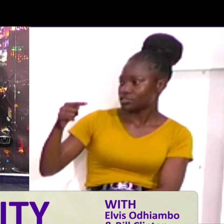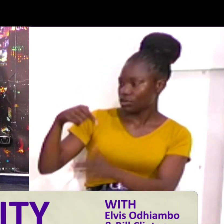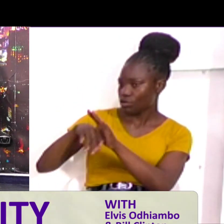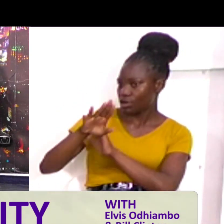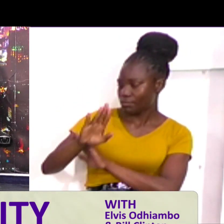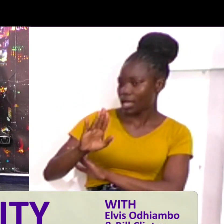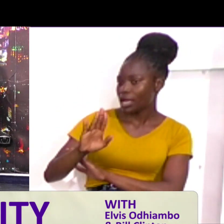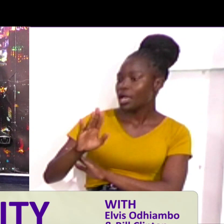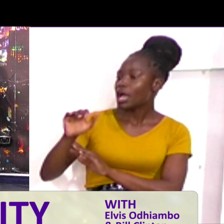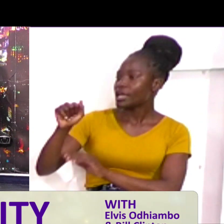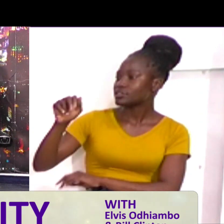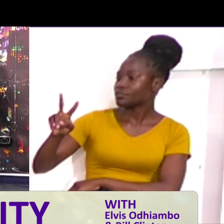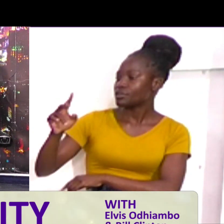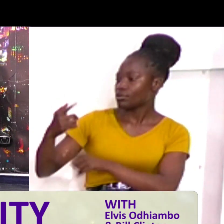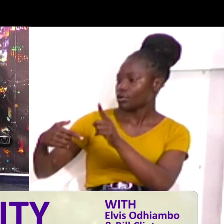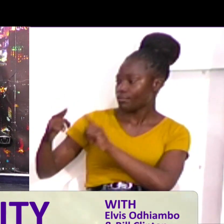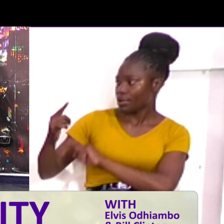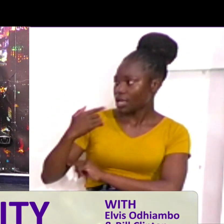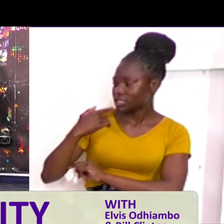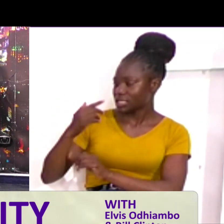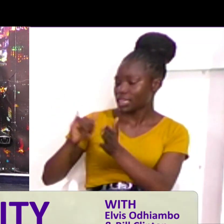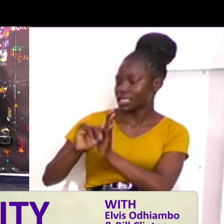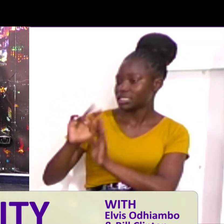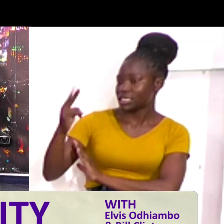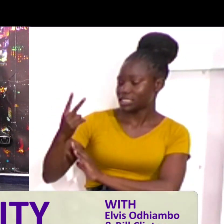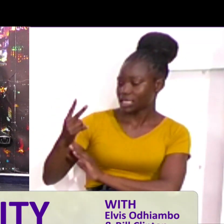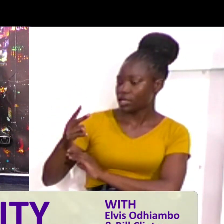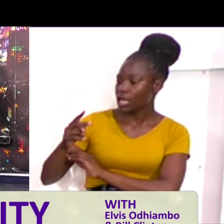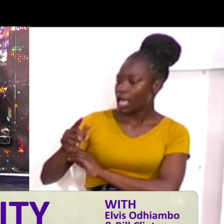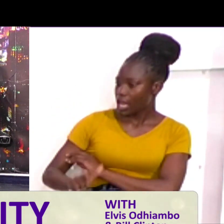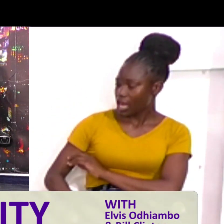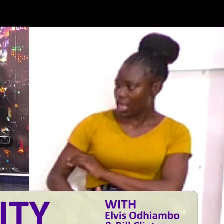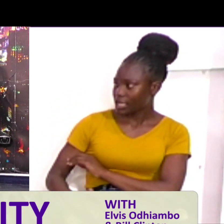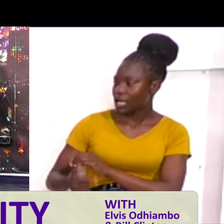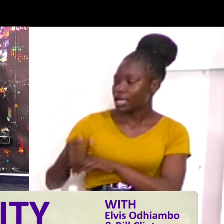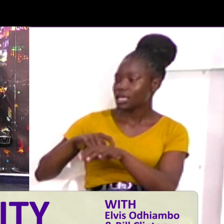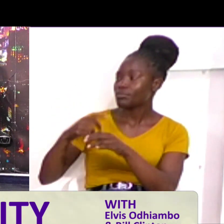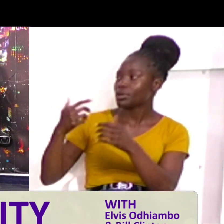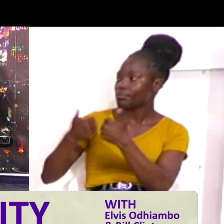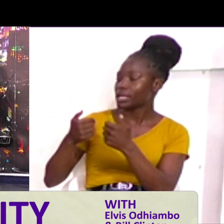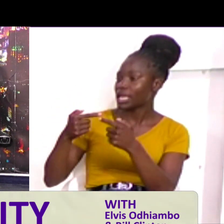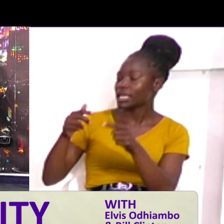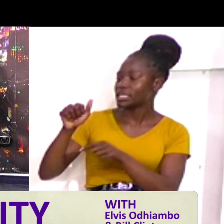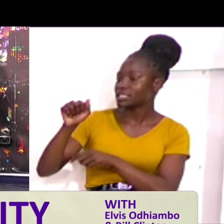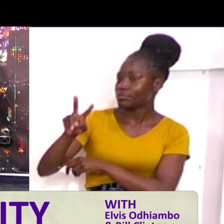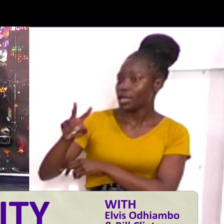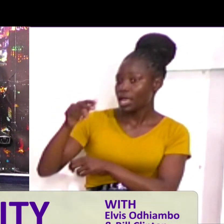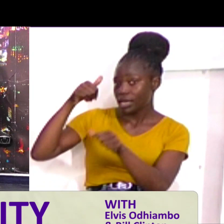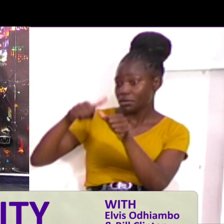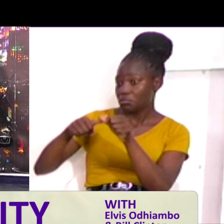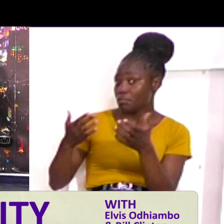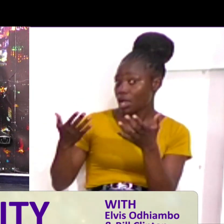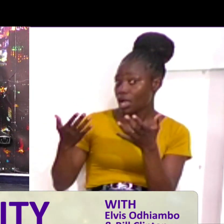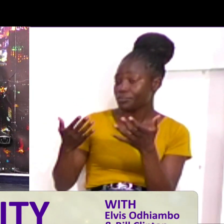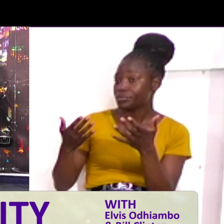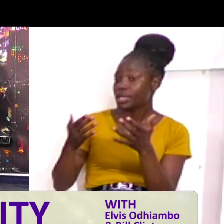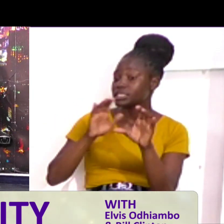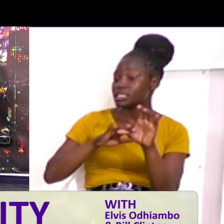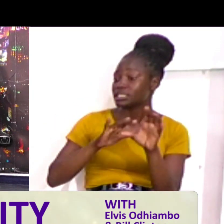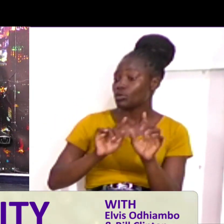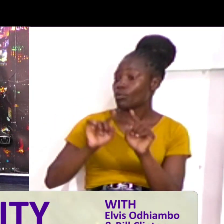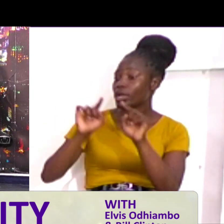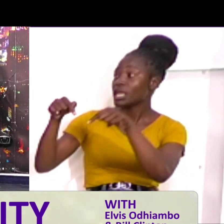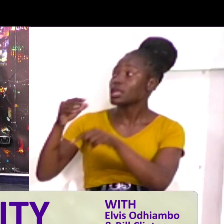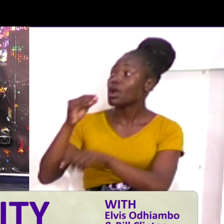So I would say that in the second leg, when they face Aston Villa again, remember they will be at their